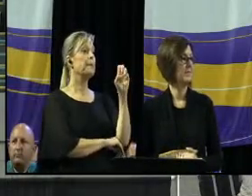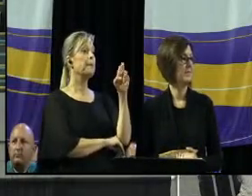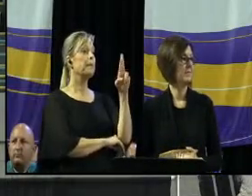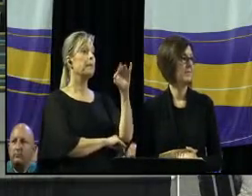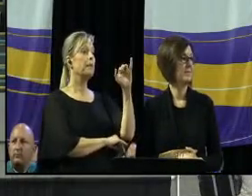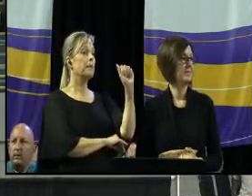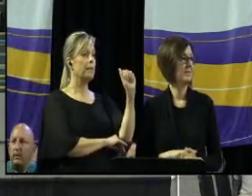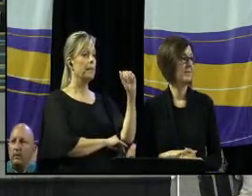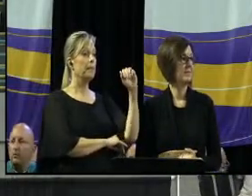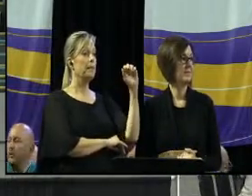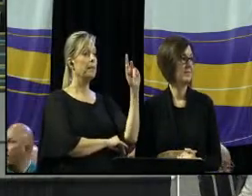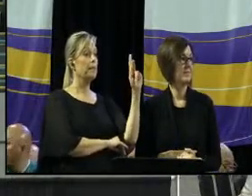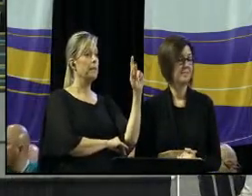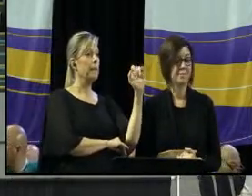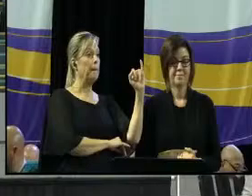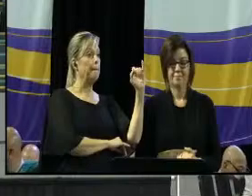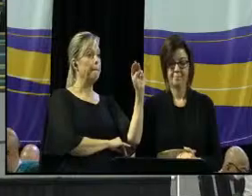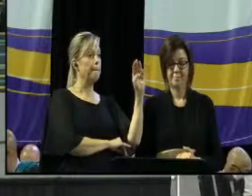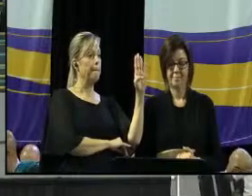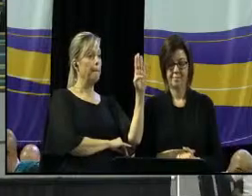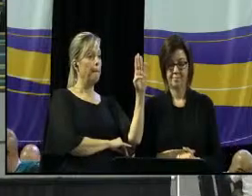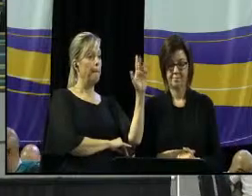Amira Jabri Kimball.